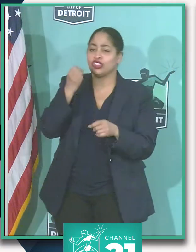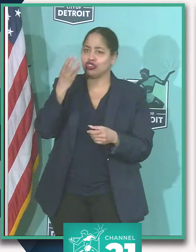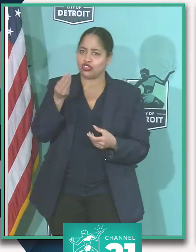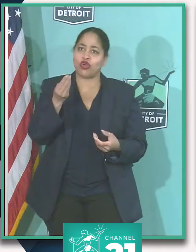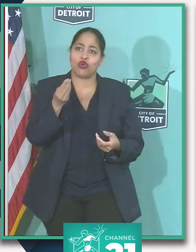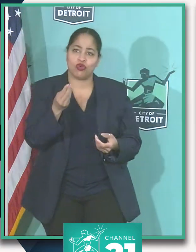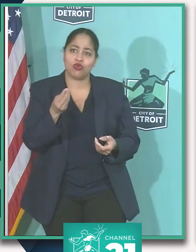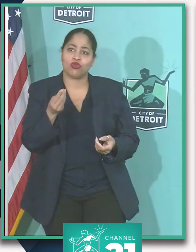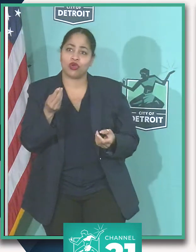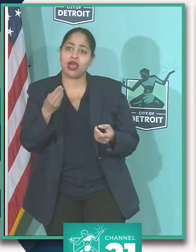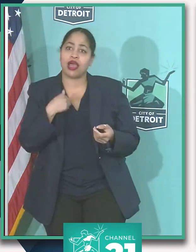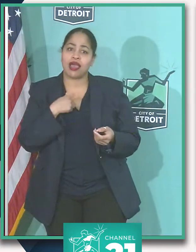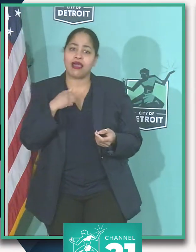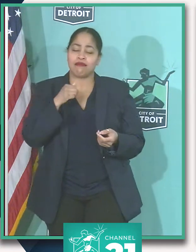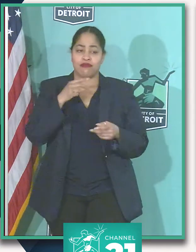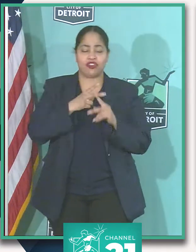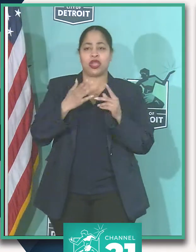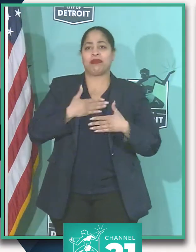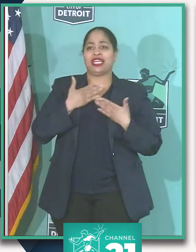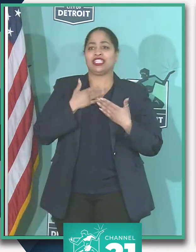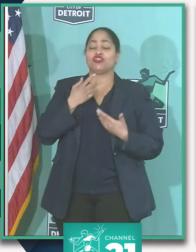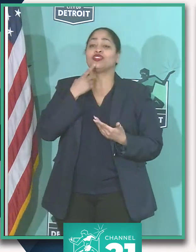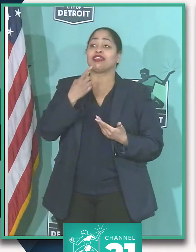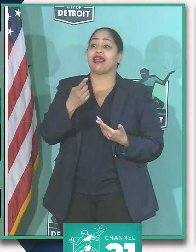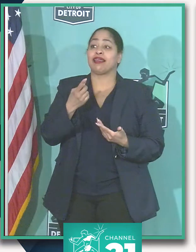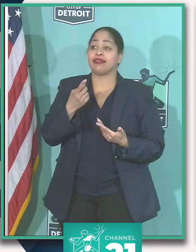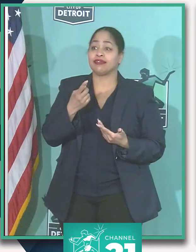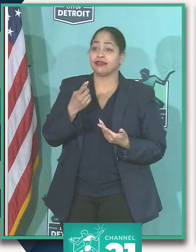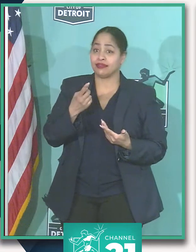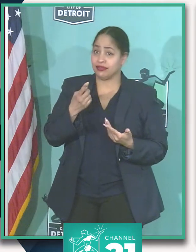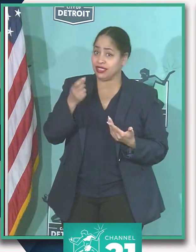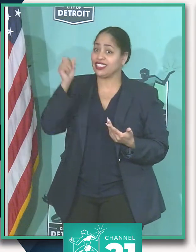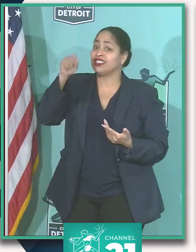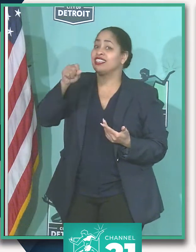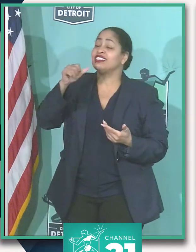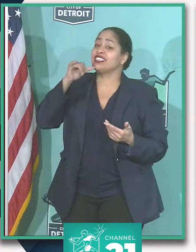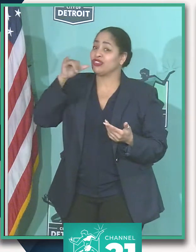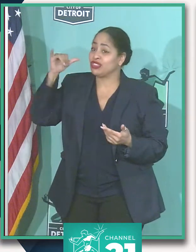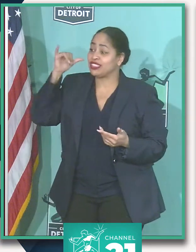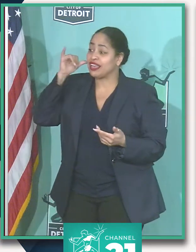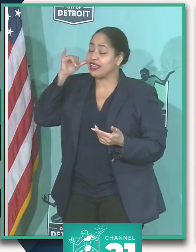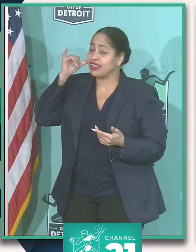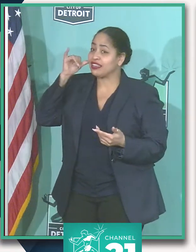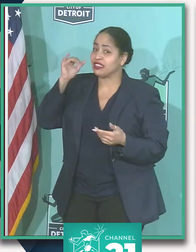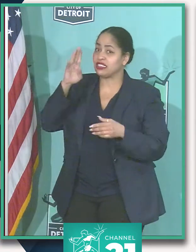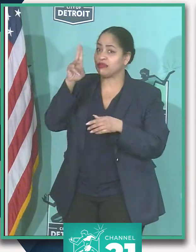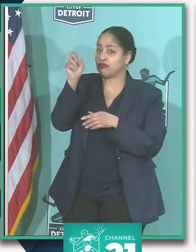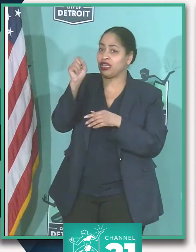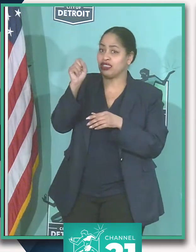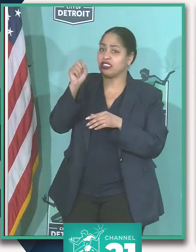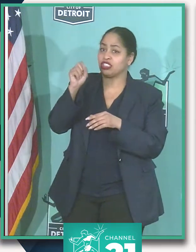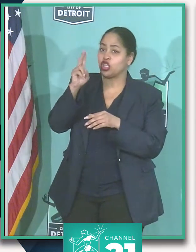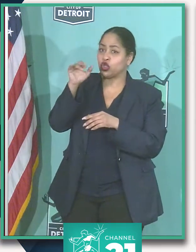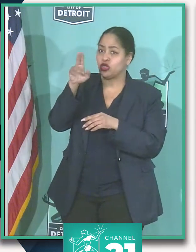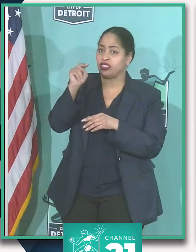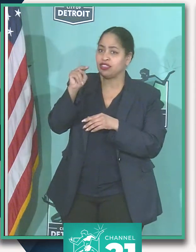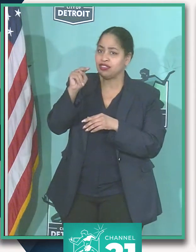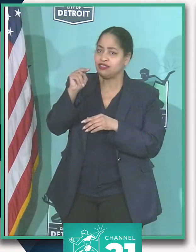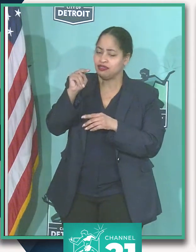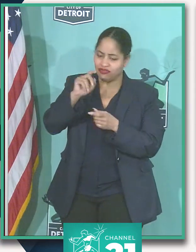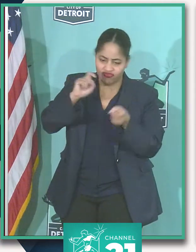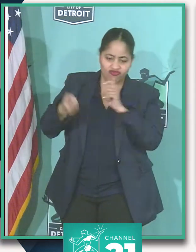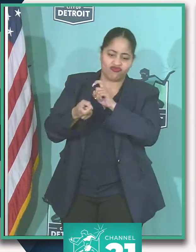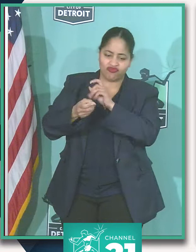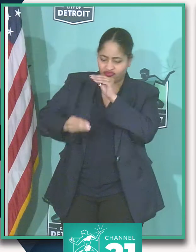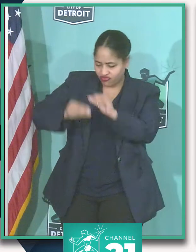so I am very pleased to say that yesterday, the Bus Operators Union